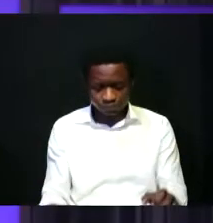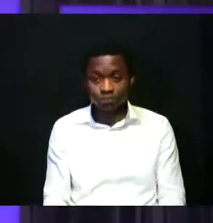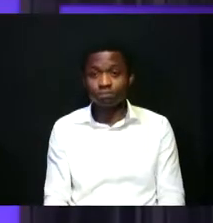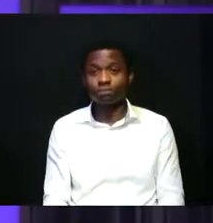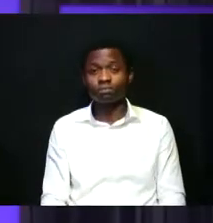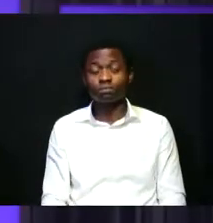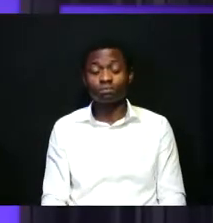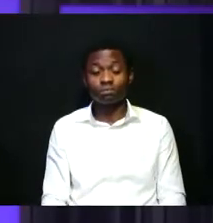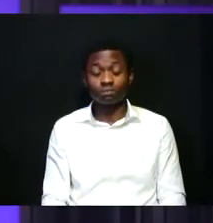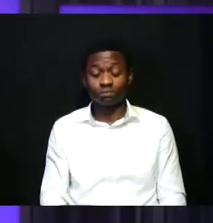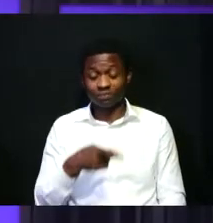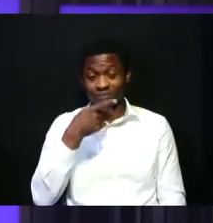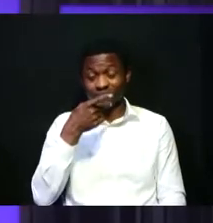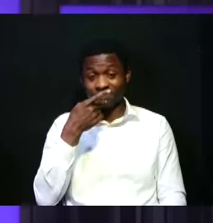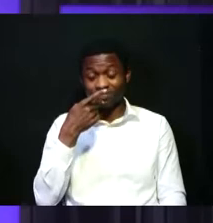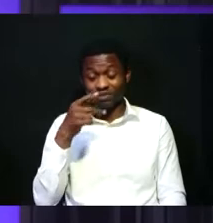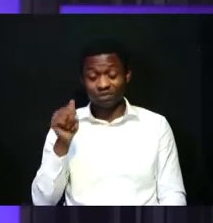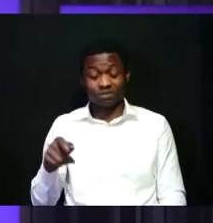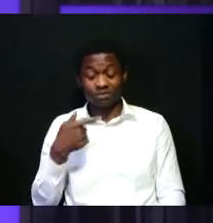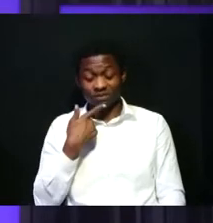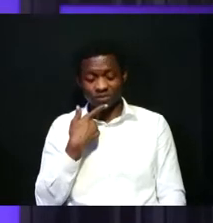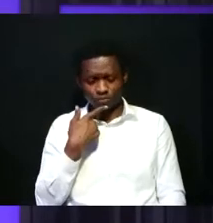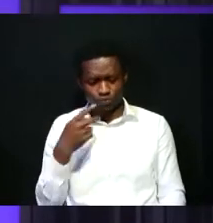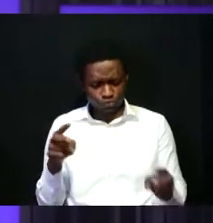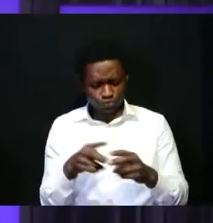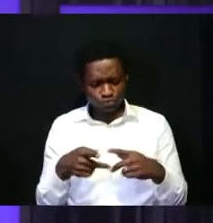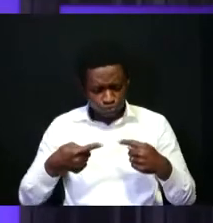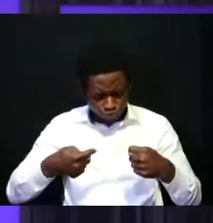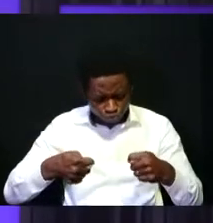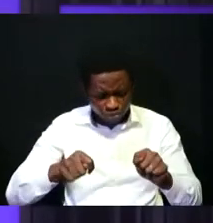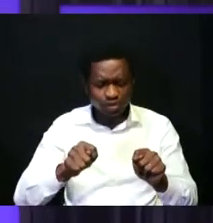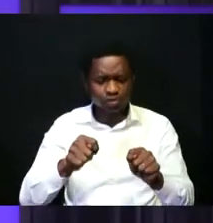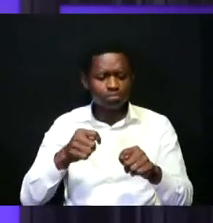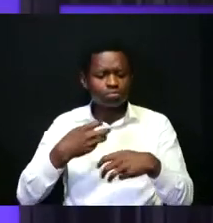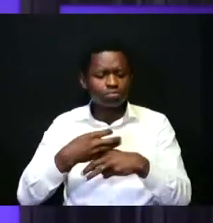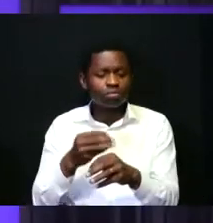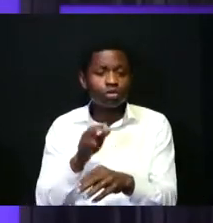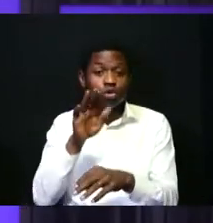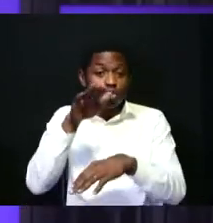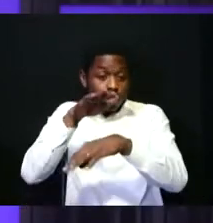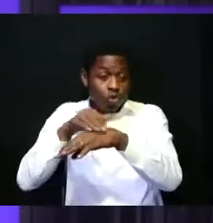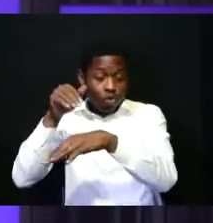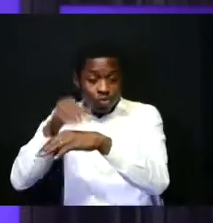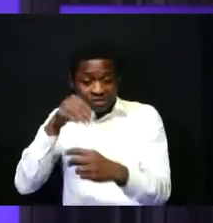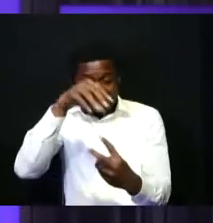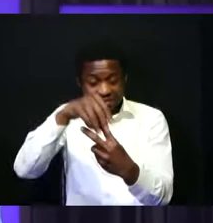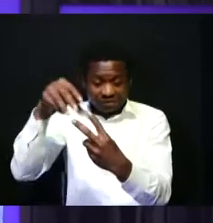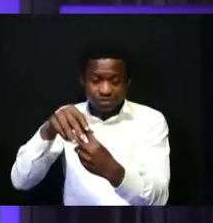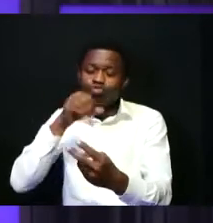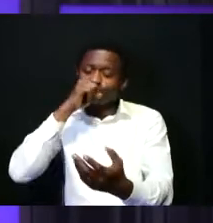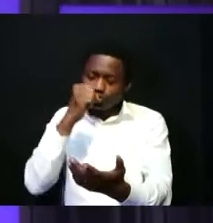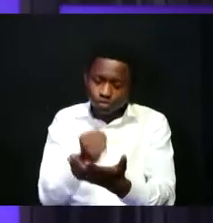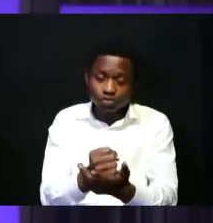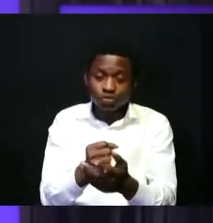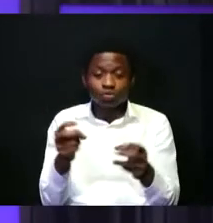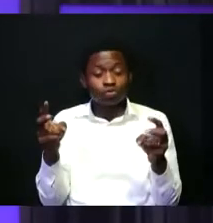Apostle Peter says that, therefore, make every effort to make your calling and election sure. For when